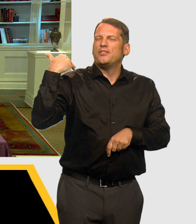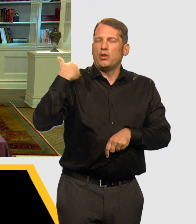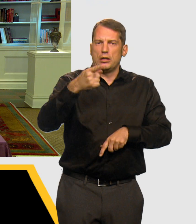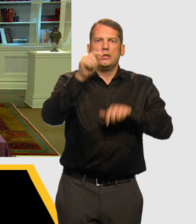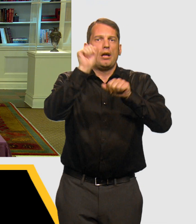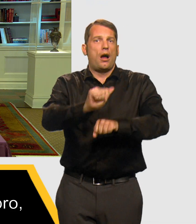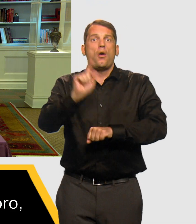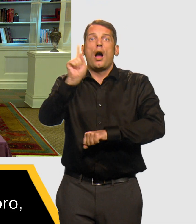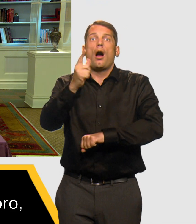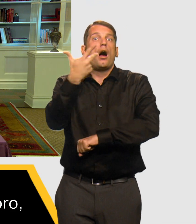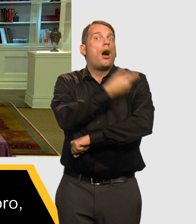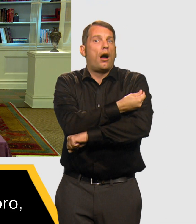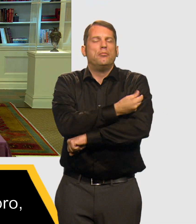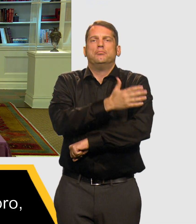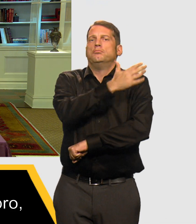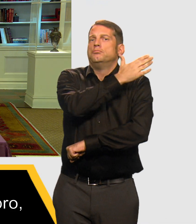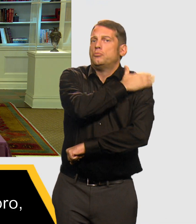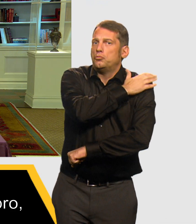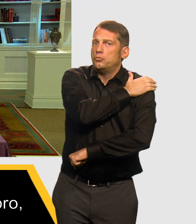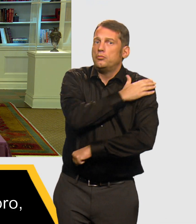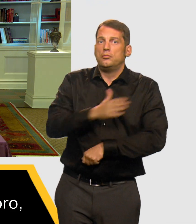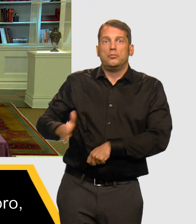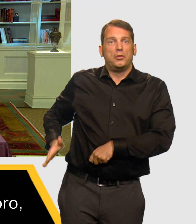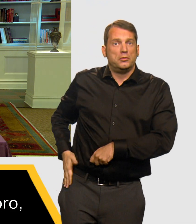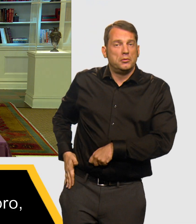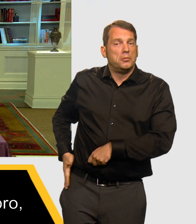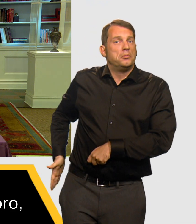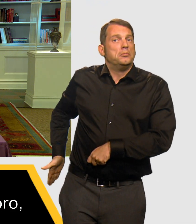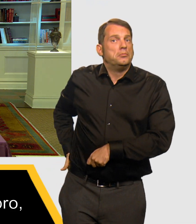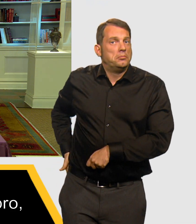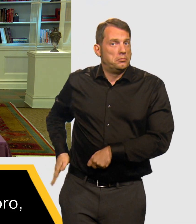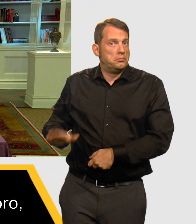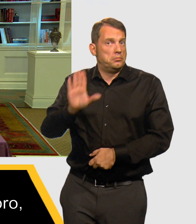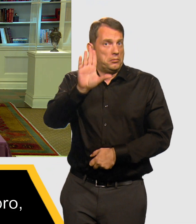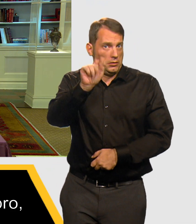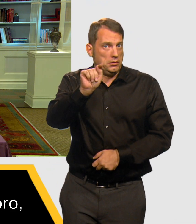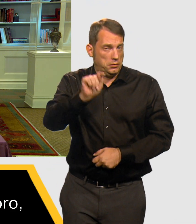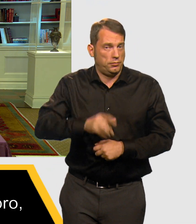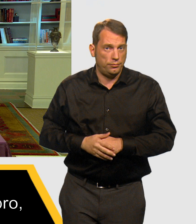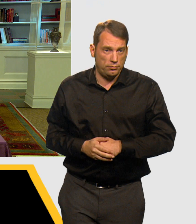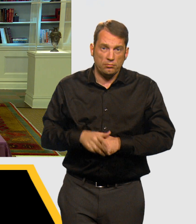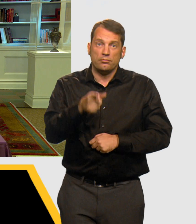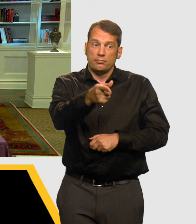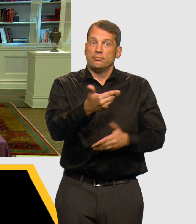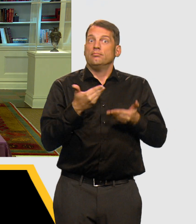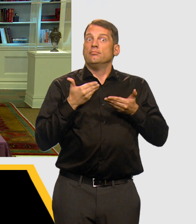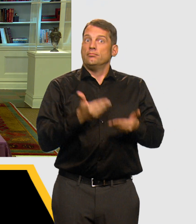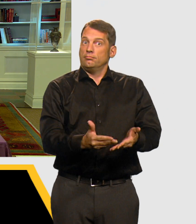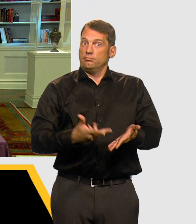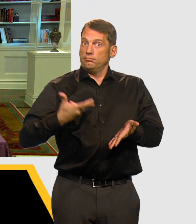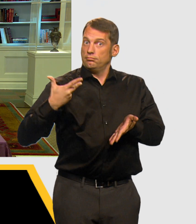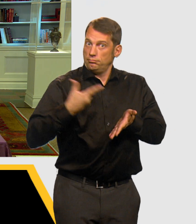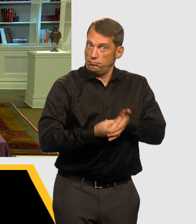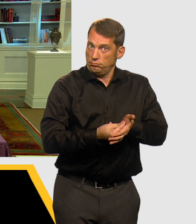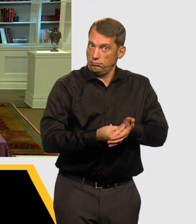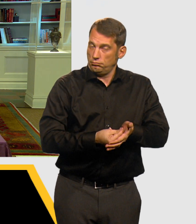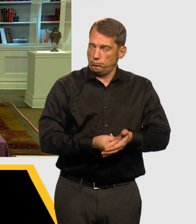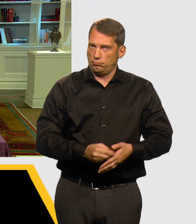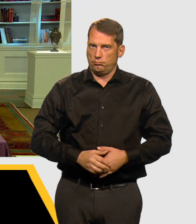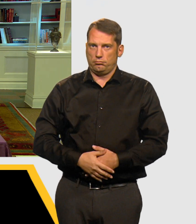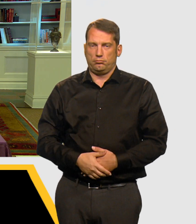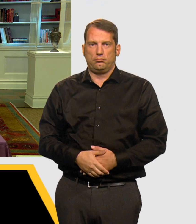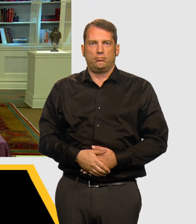back. Same as before, you can inject someone in their shoulder, thigh, or buttocks.